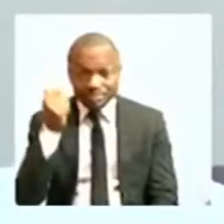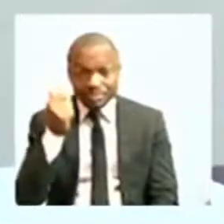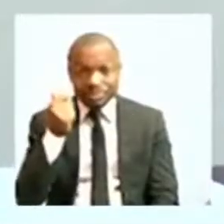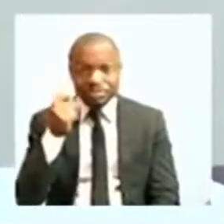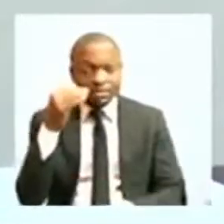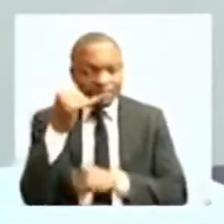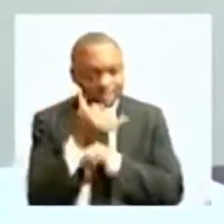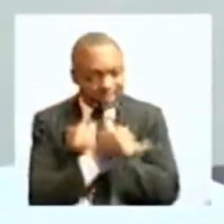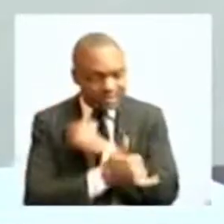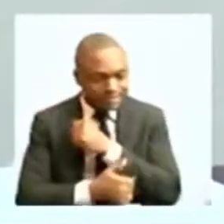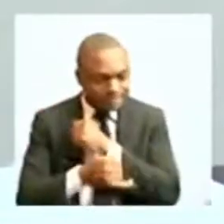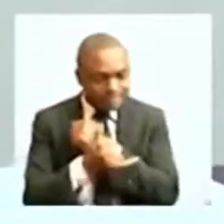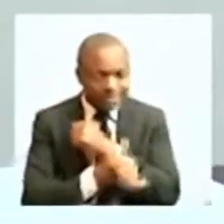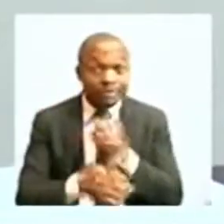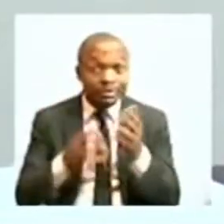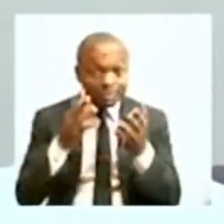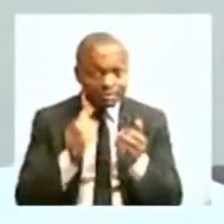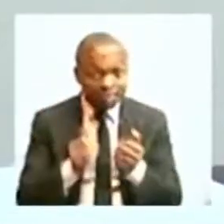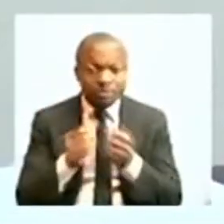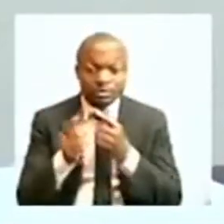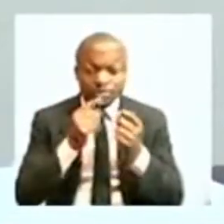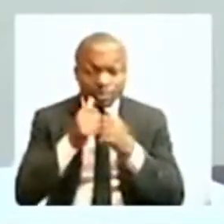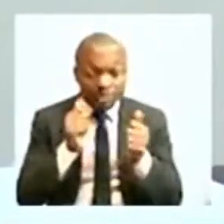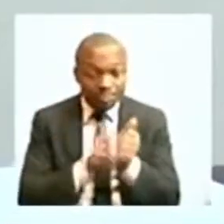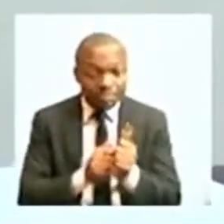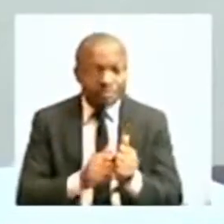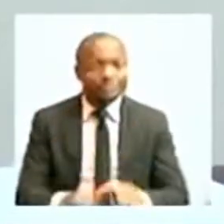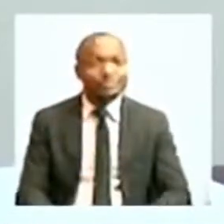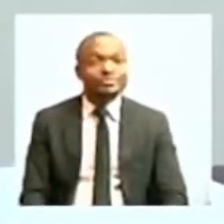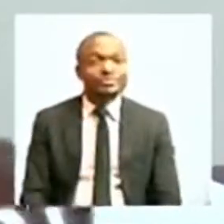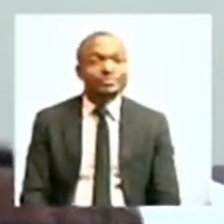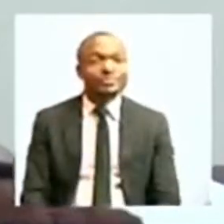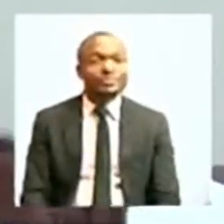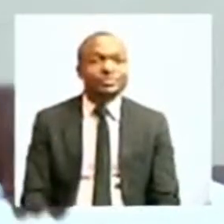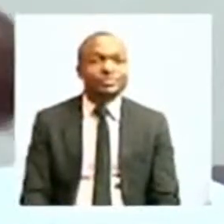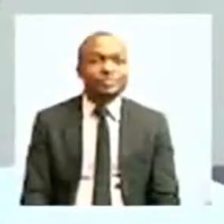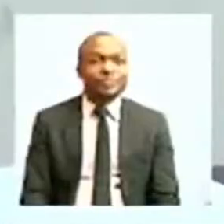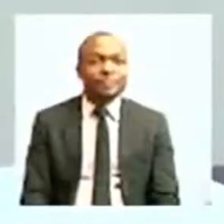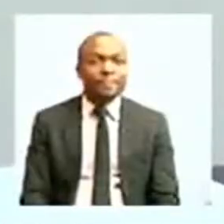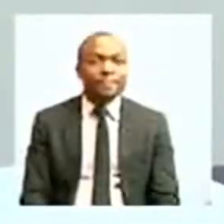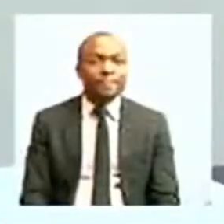country. I wanted also to talk about the